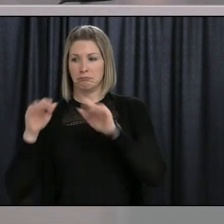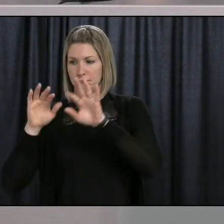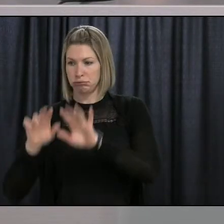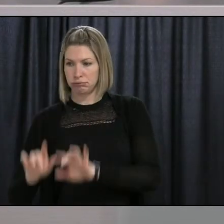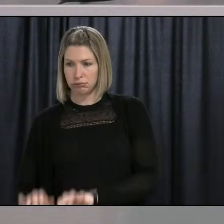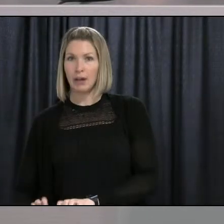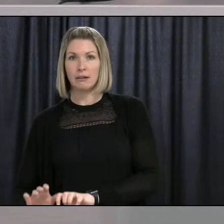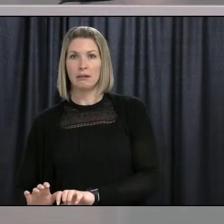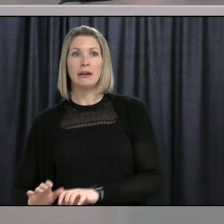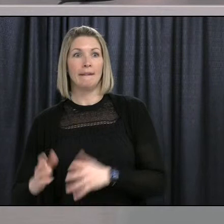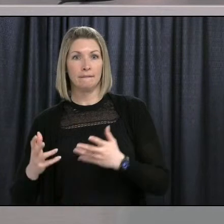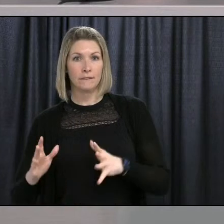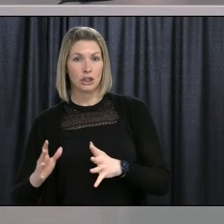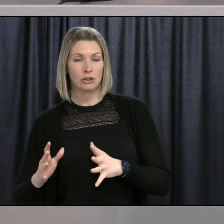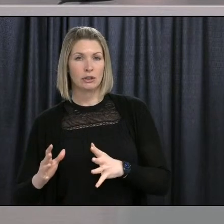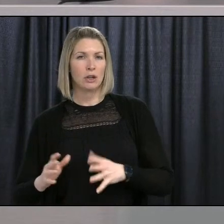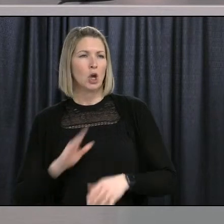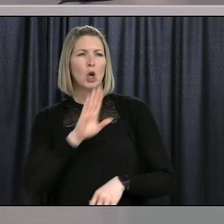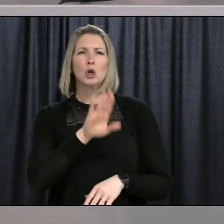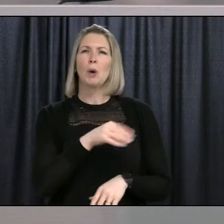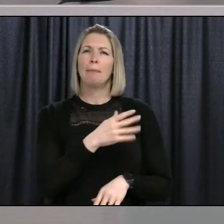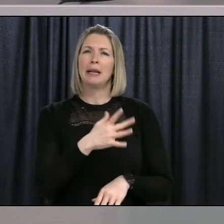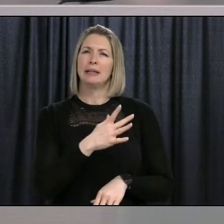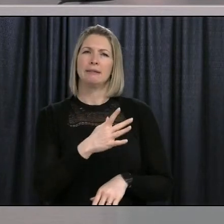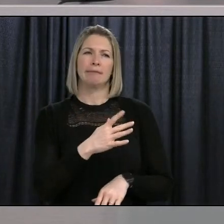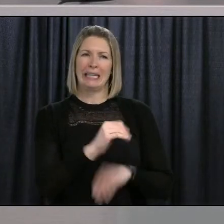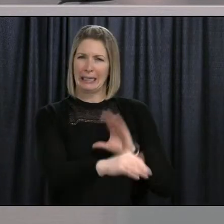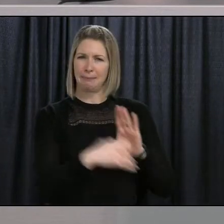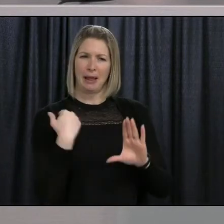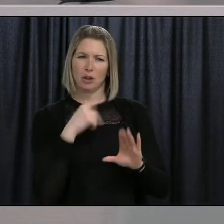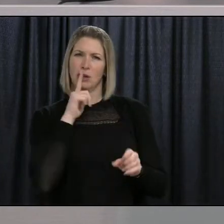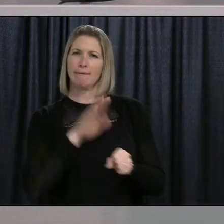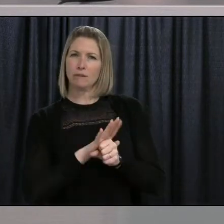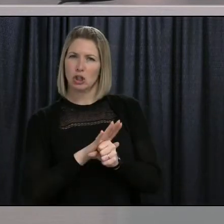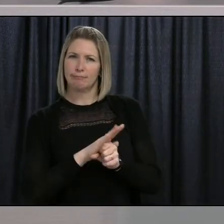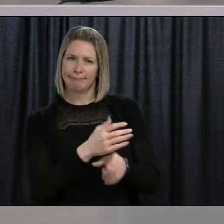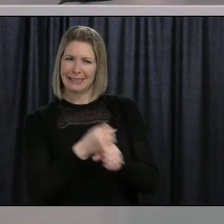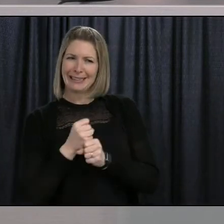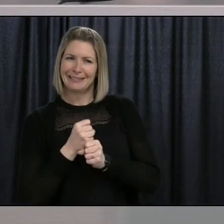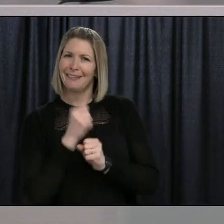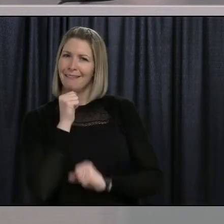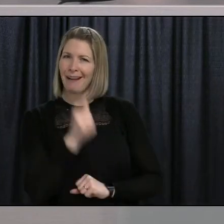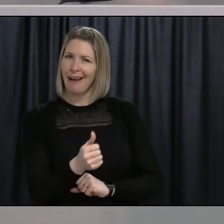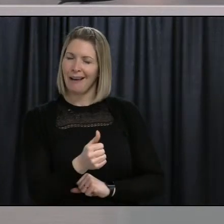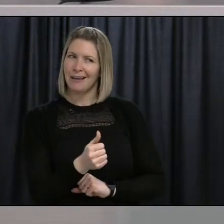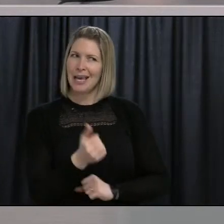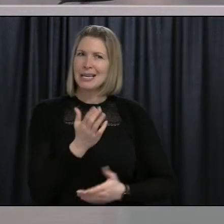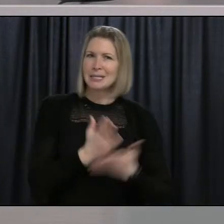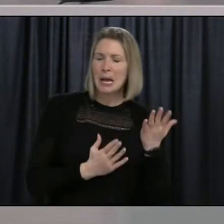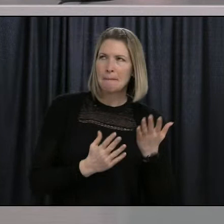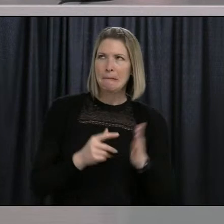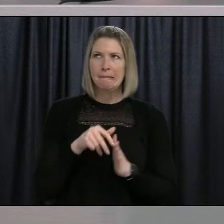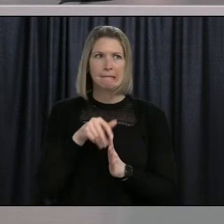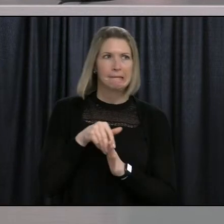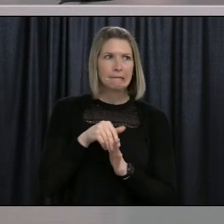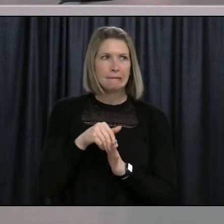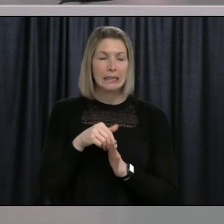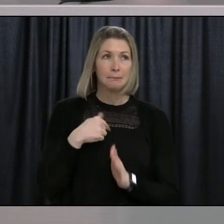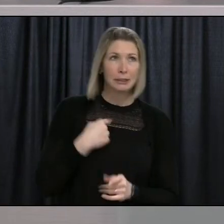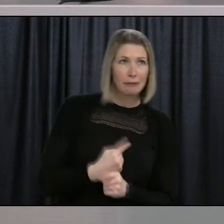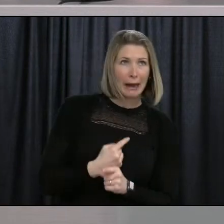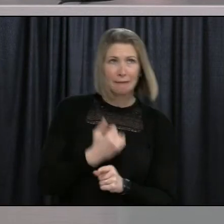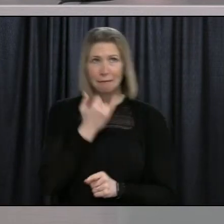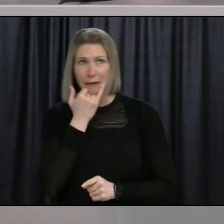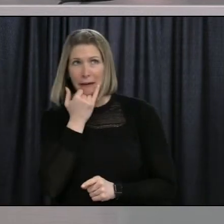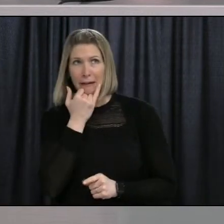for a callback or anything like that. There's a lot of concern being like not knowing if they've for sure been registered or not. Are we looking to alter the system to